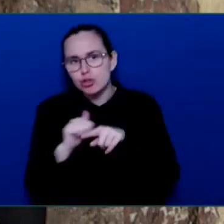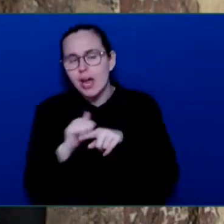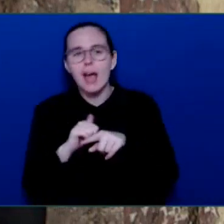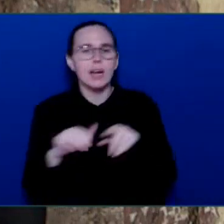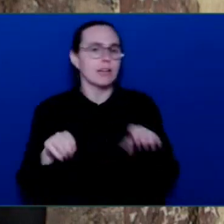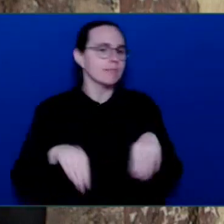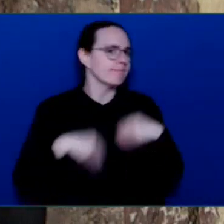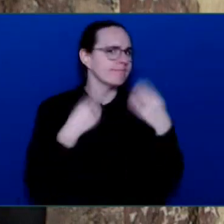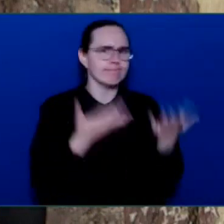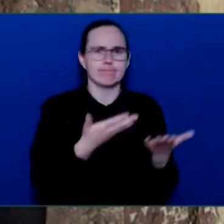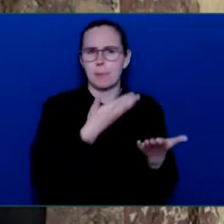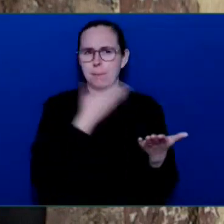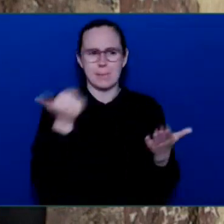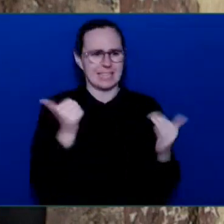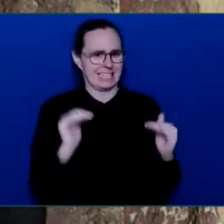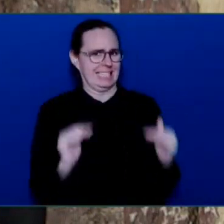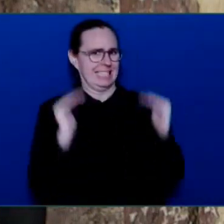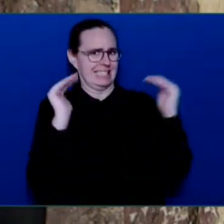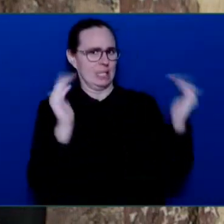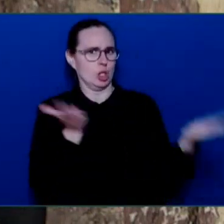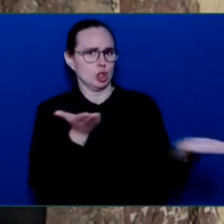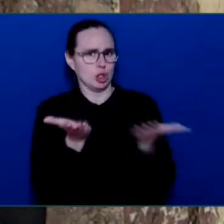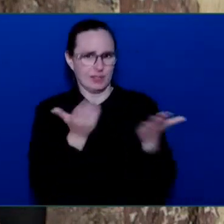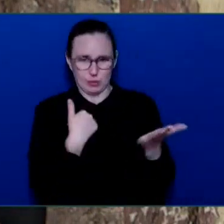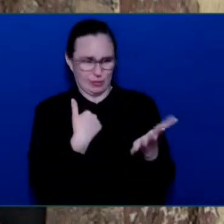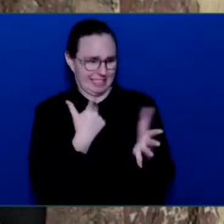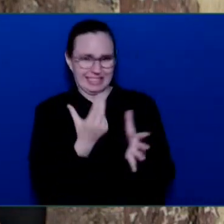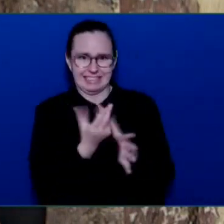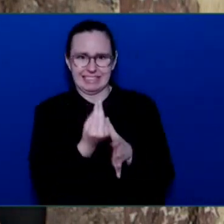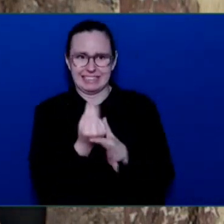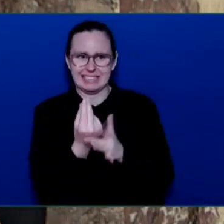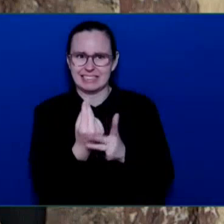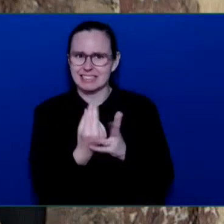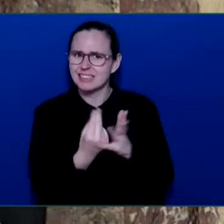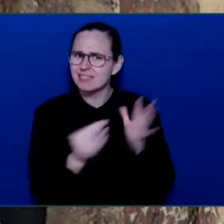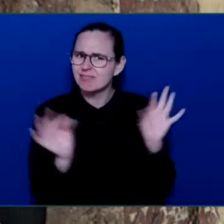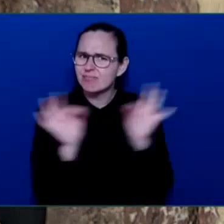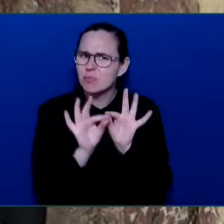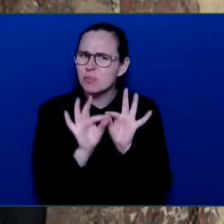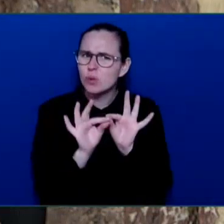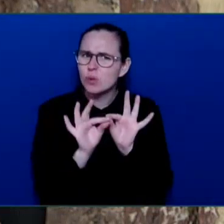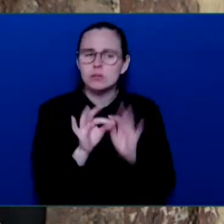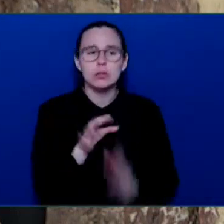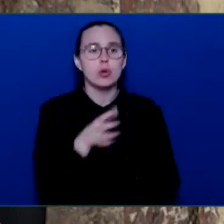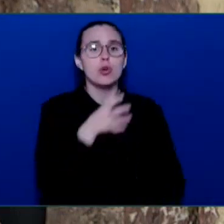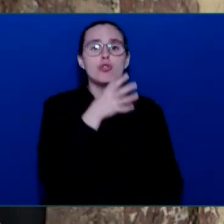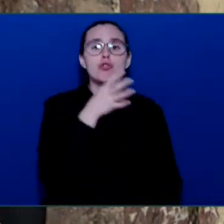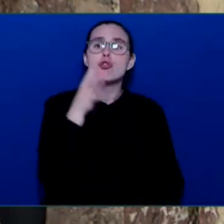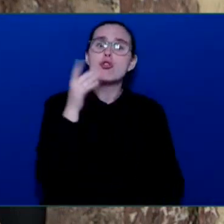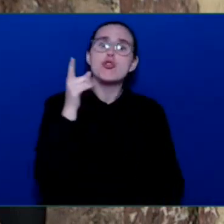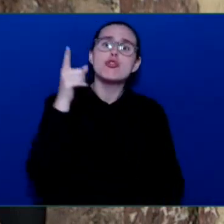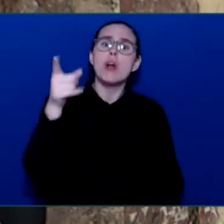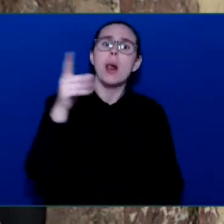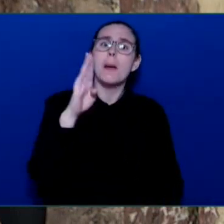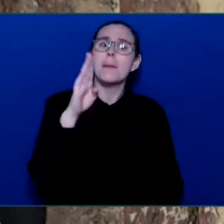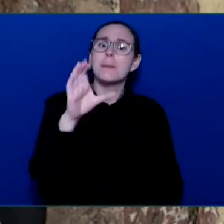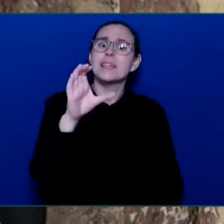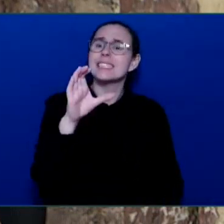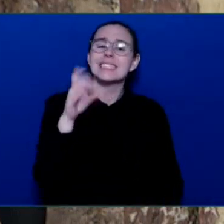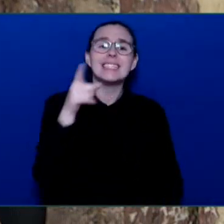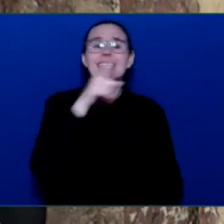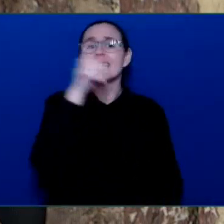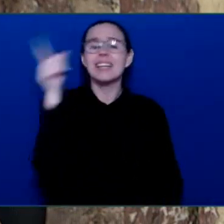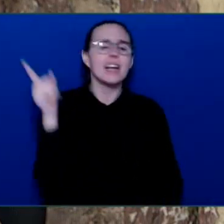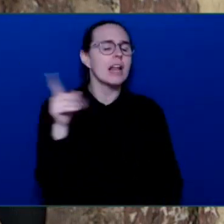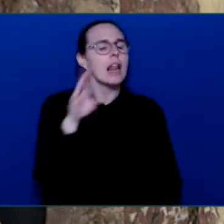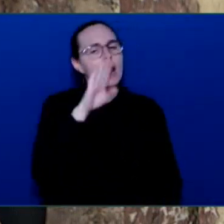With respect to, for example, rural British Columbia, there's never been adequate support for people who need to travel for care. We only have in